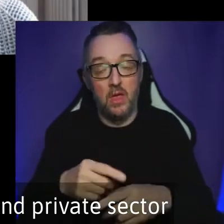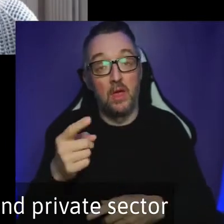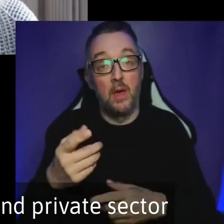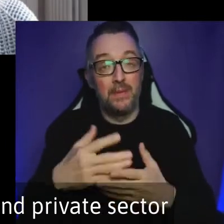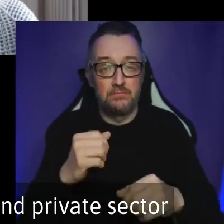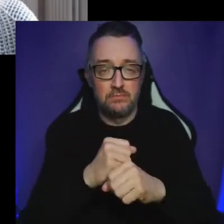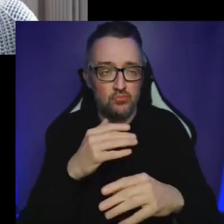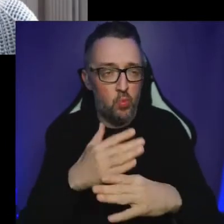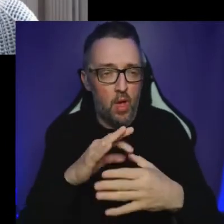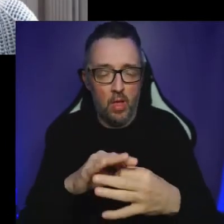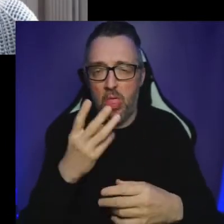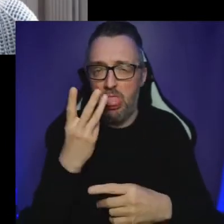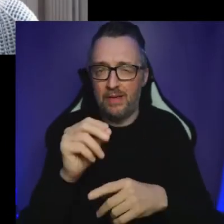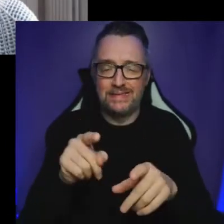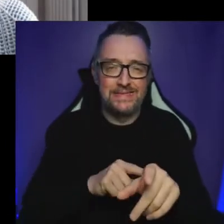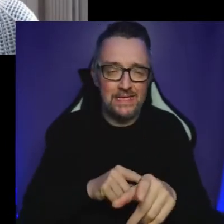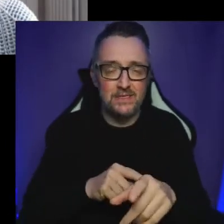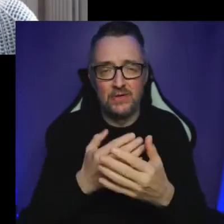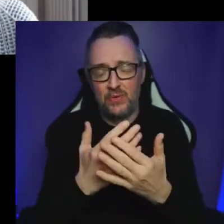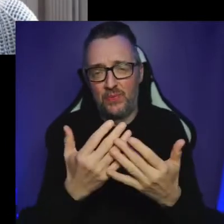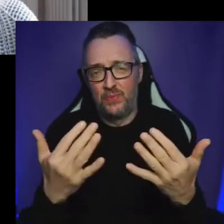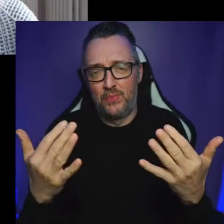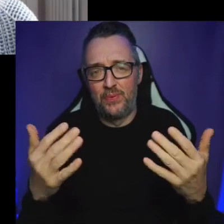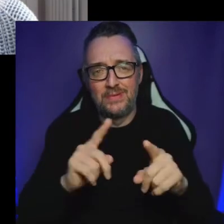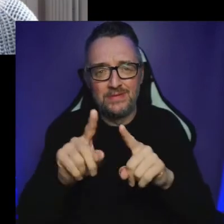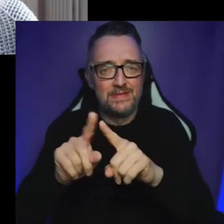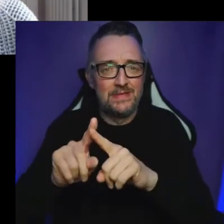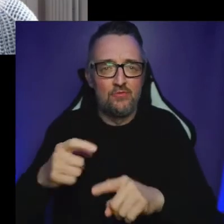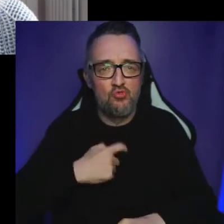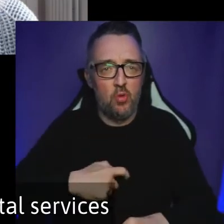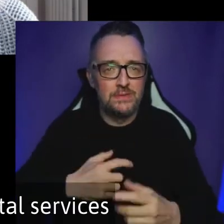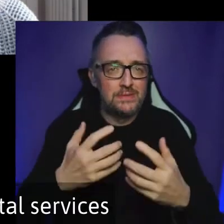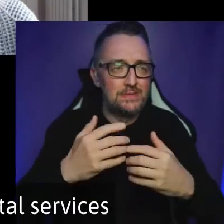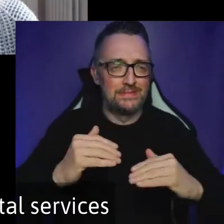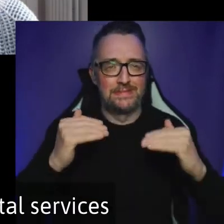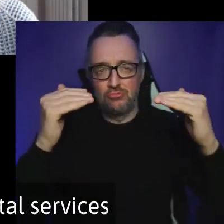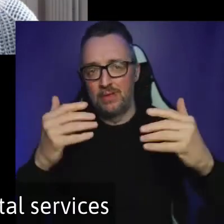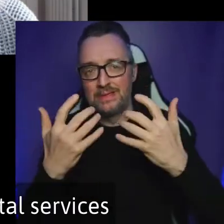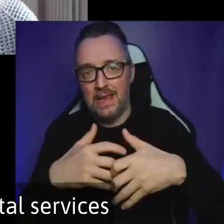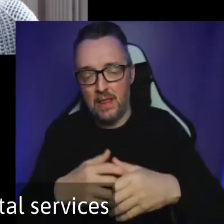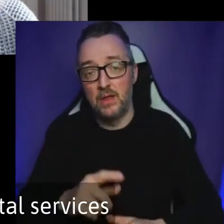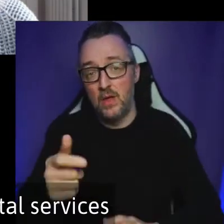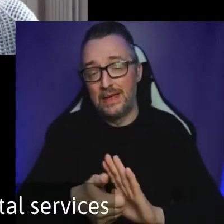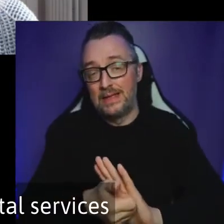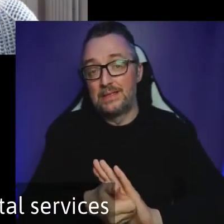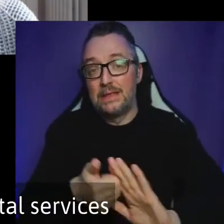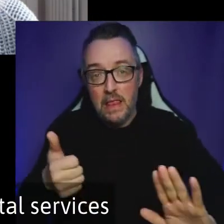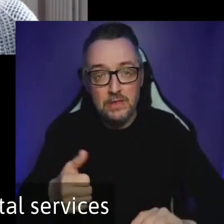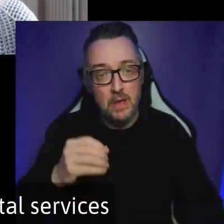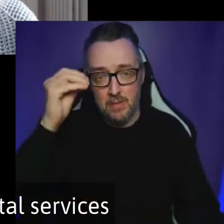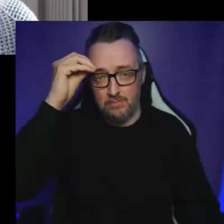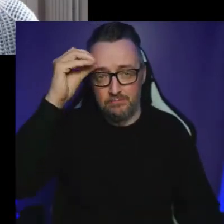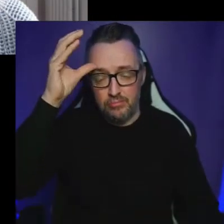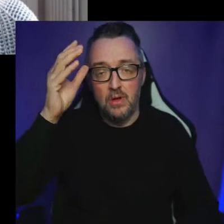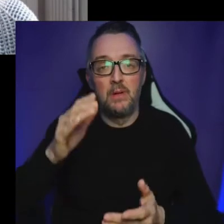and private sector in a variety of senior design and technical roles. His skills and knowledge help to ensure that